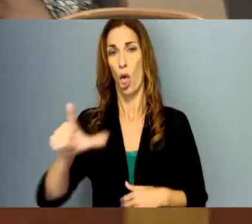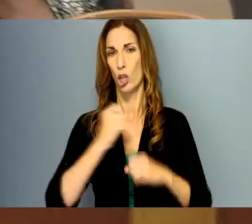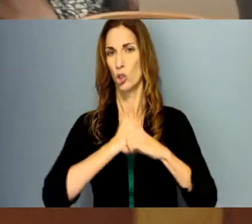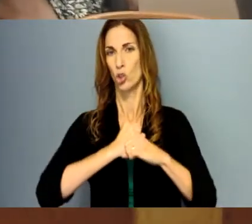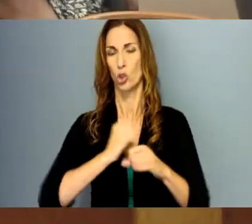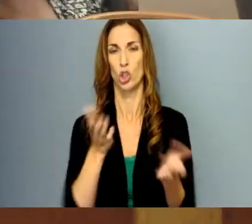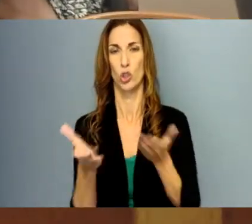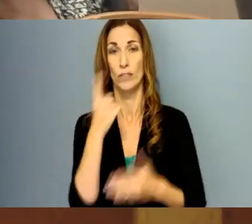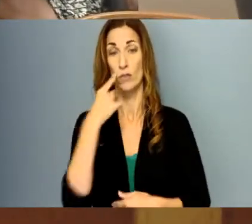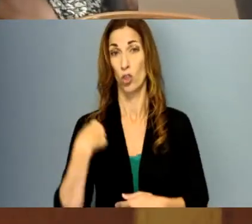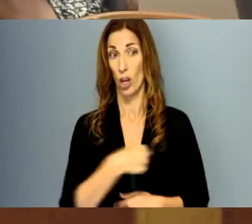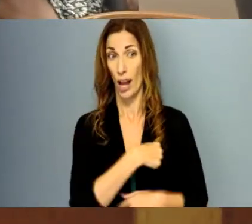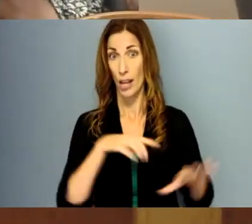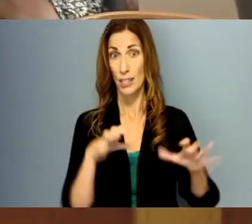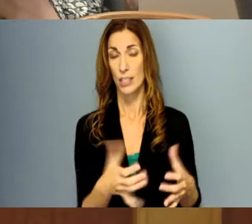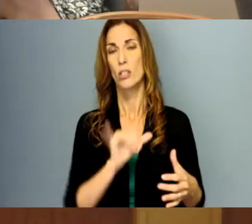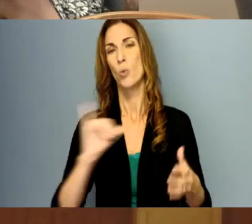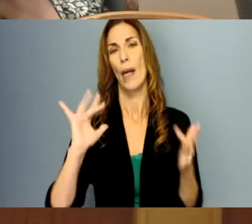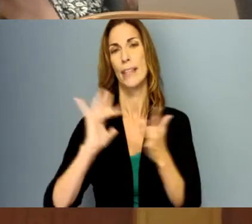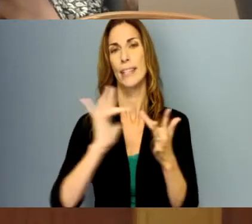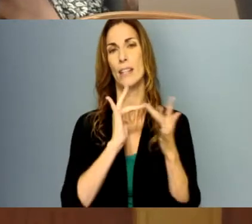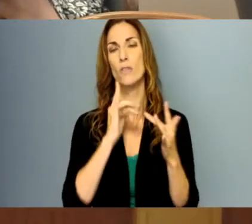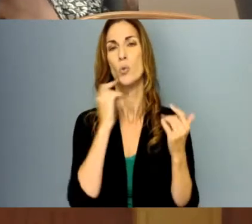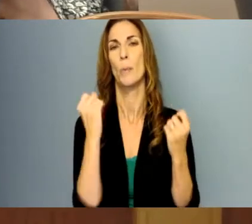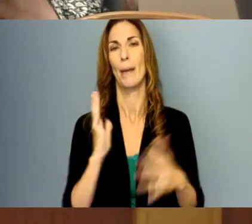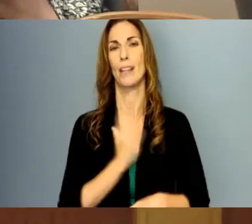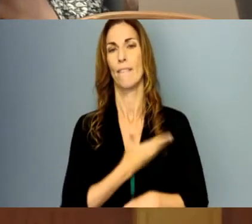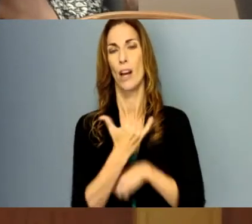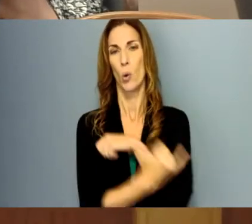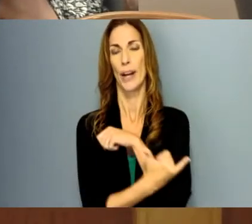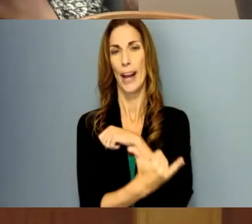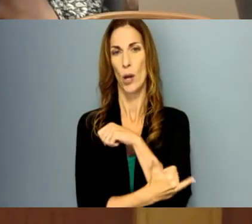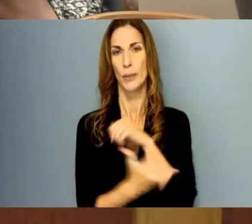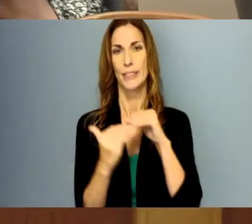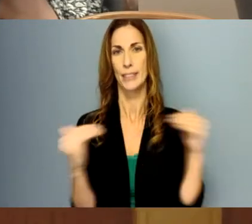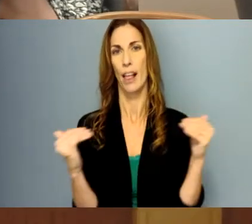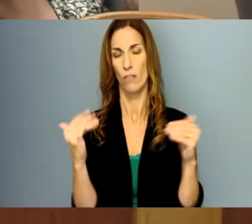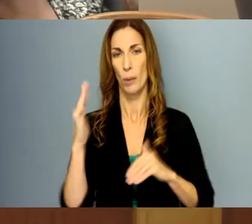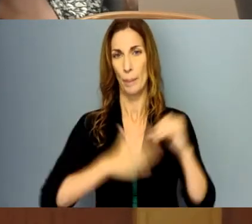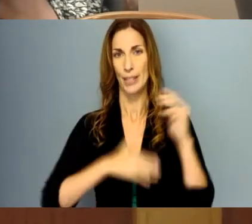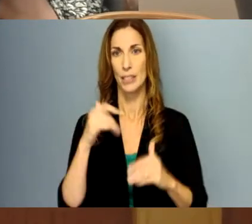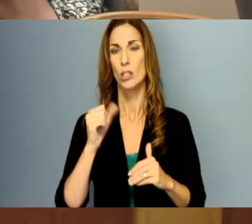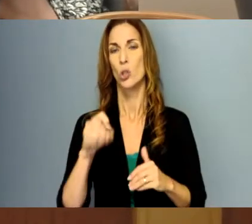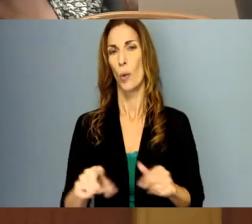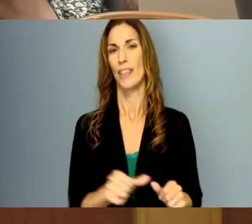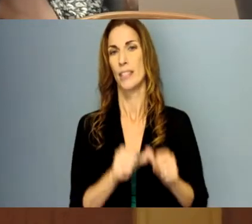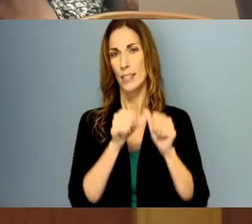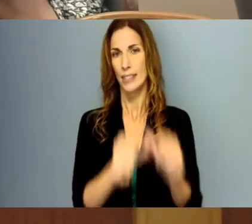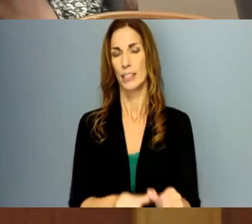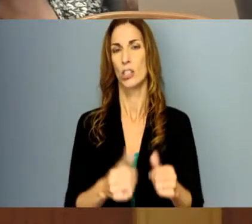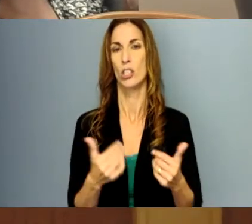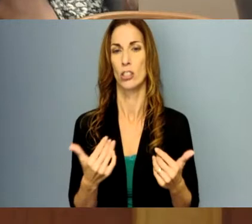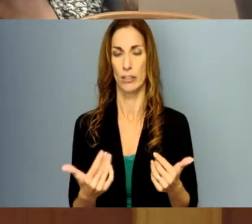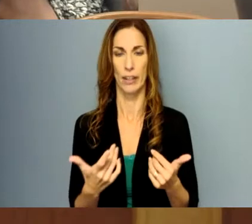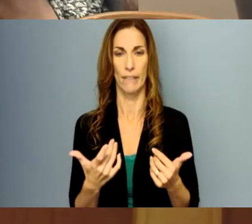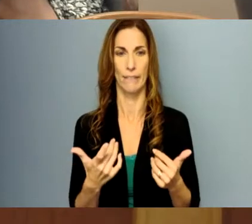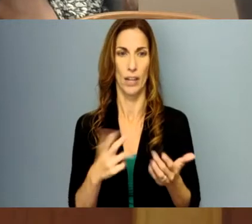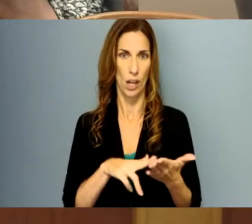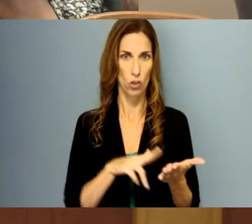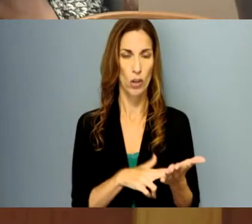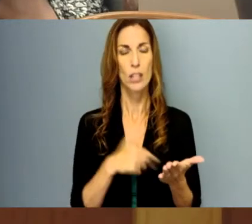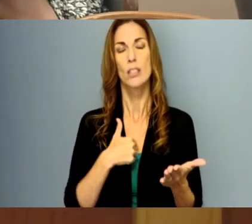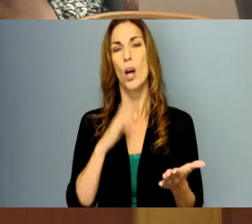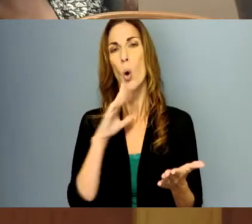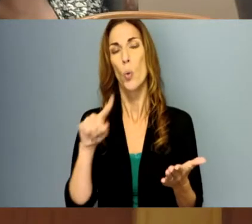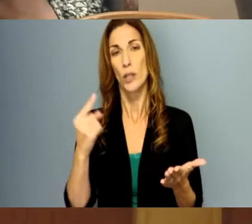services for us, as well as connectivity to many of our county buildings. So this is a continuation of a current contract. I will